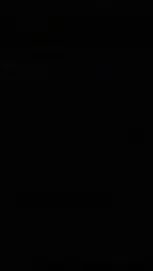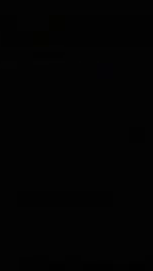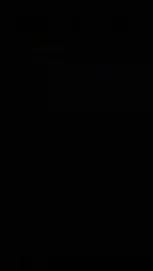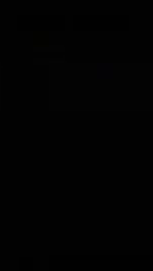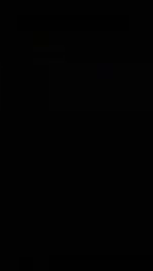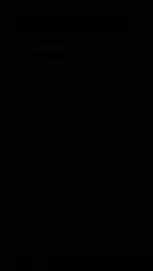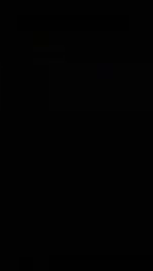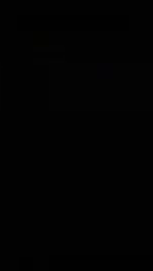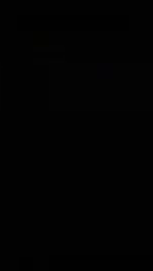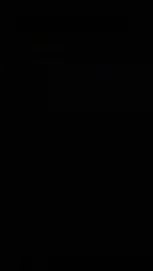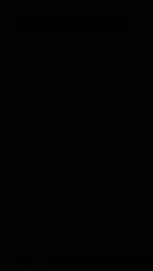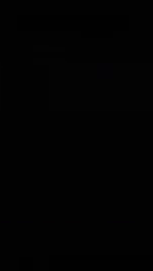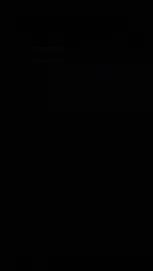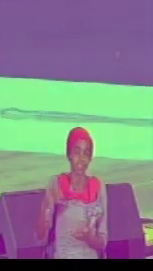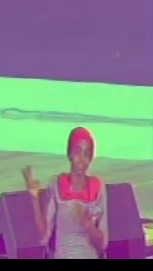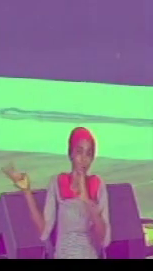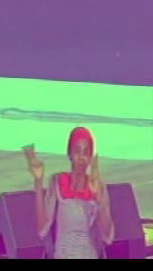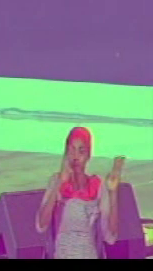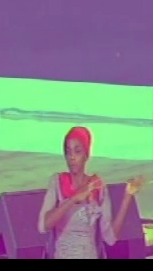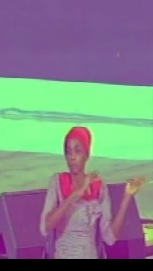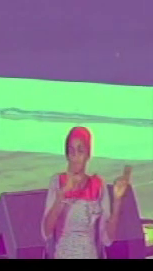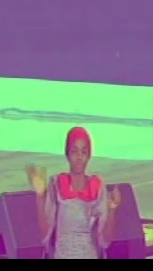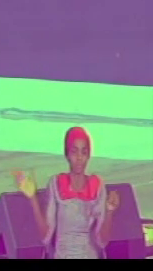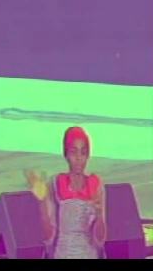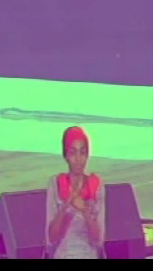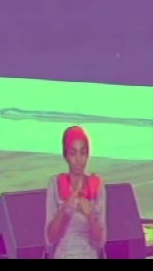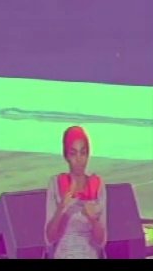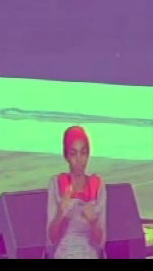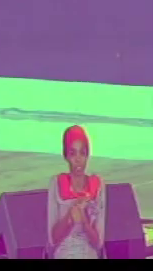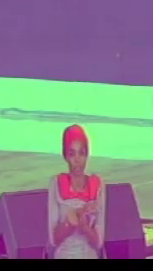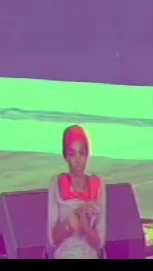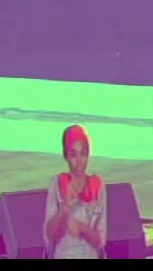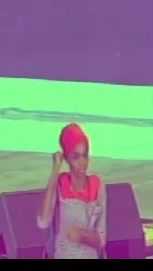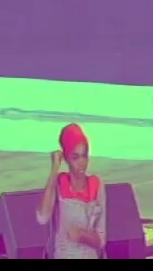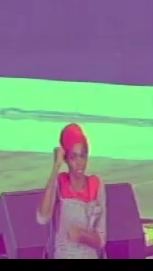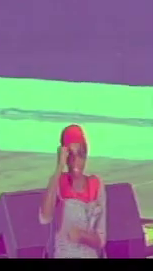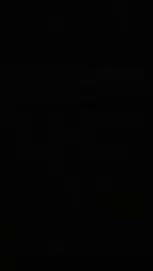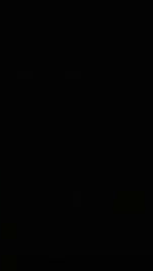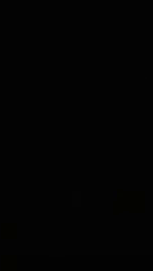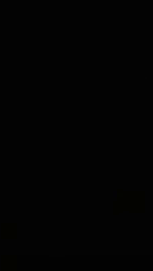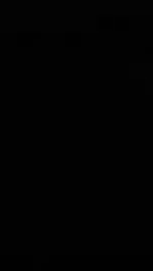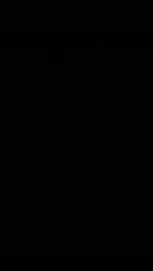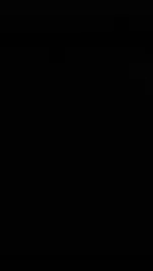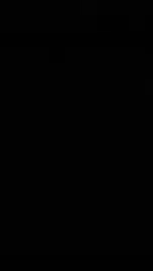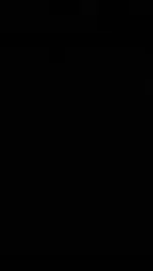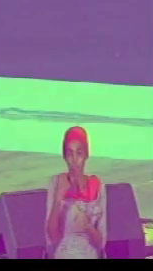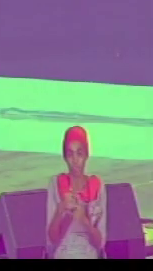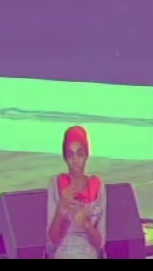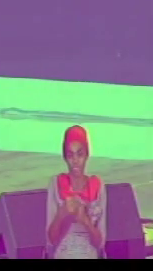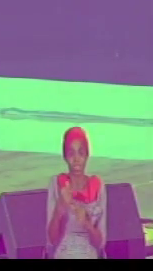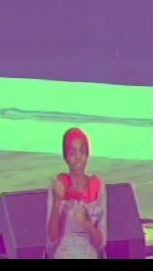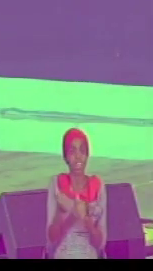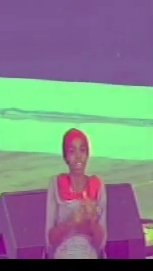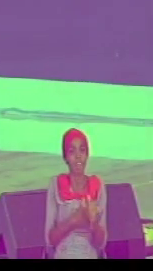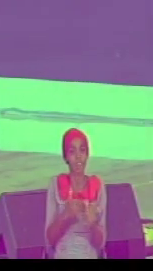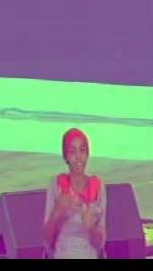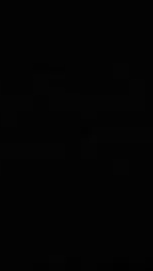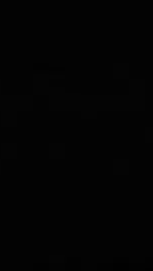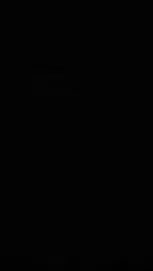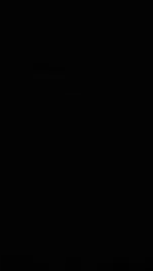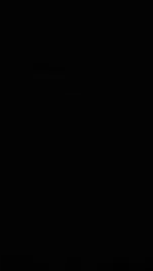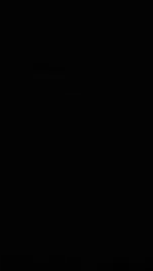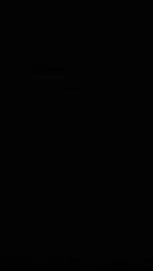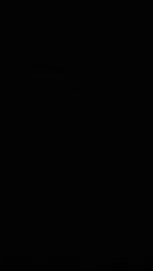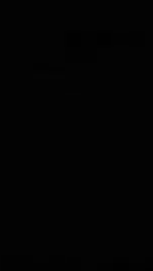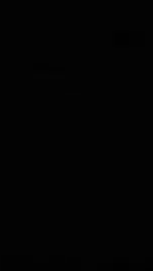fulfilling his. Anything that comes near your life or into your life, it will bring the praise of